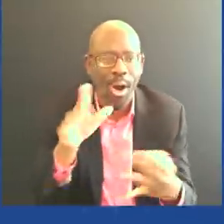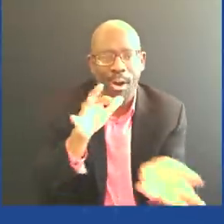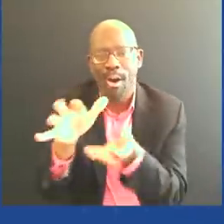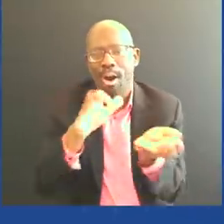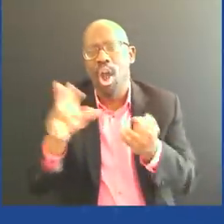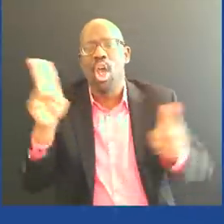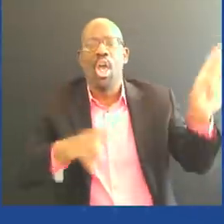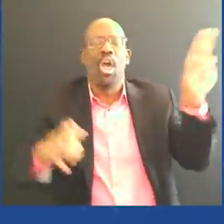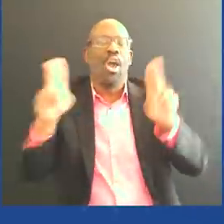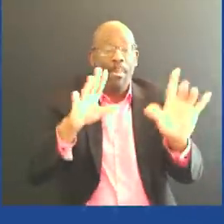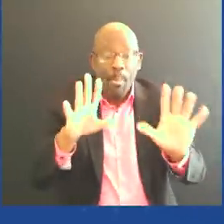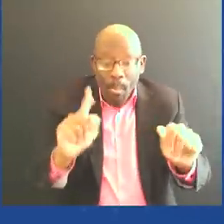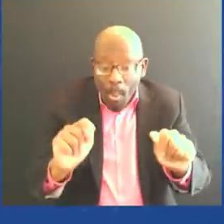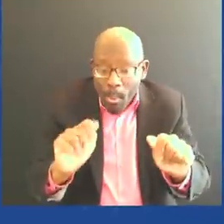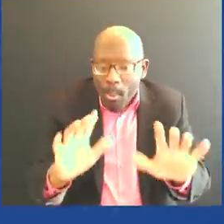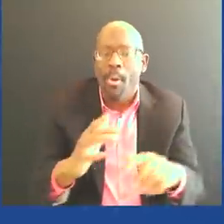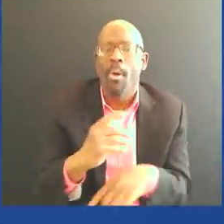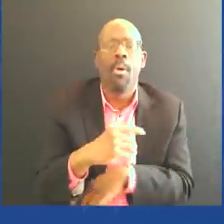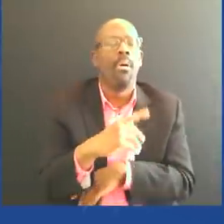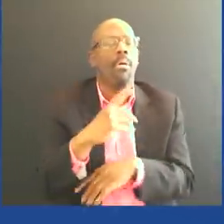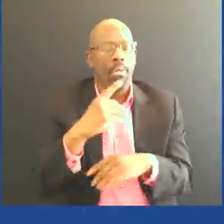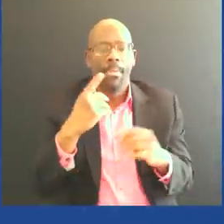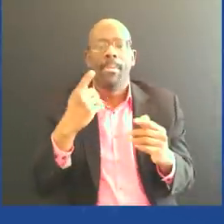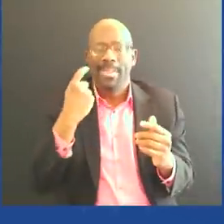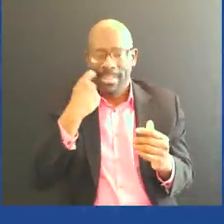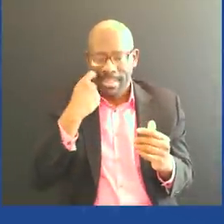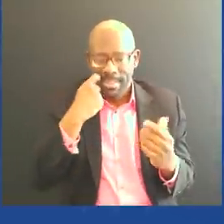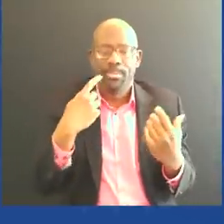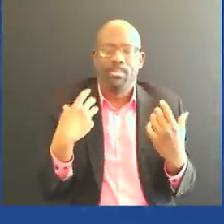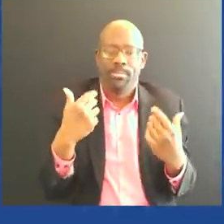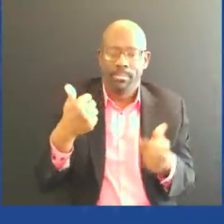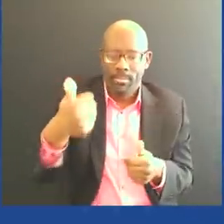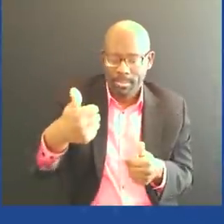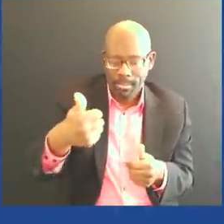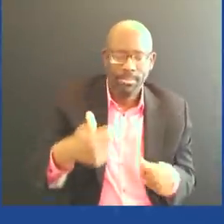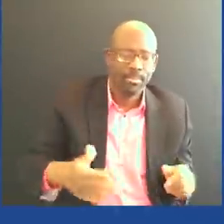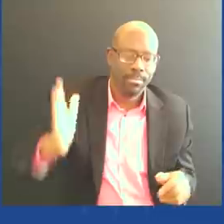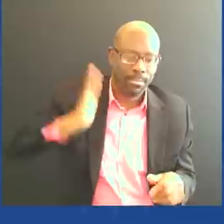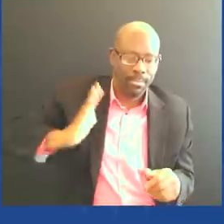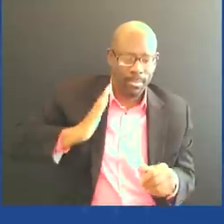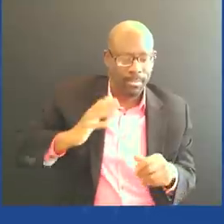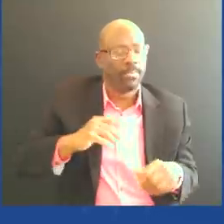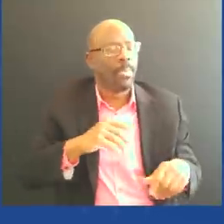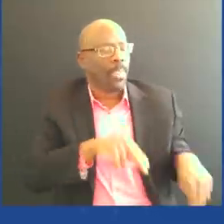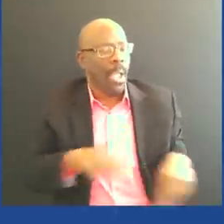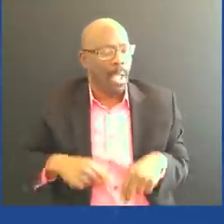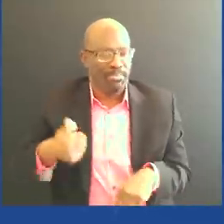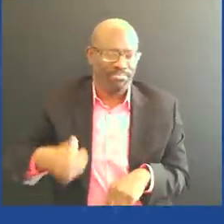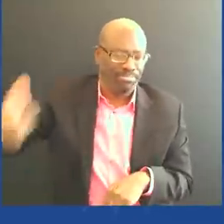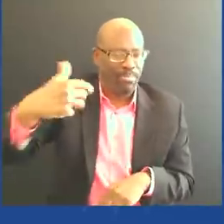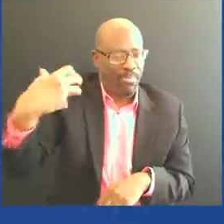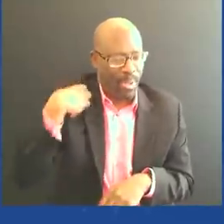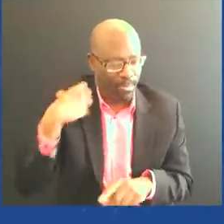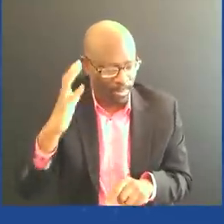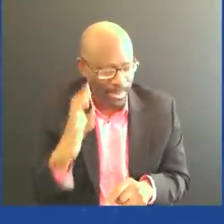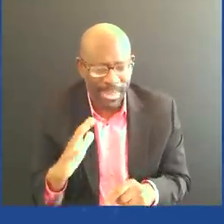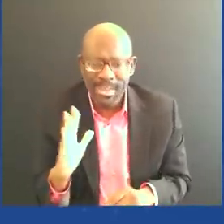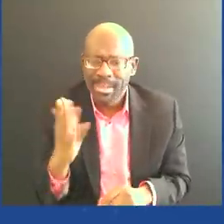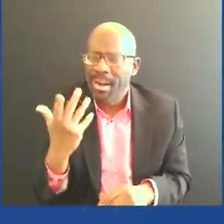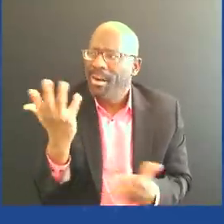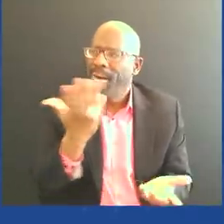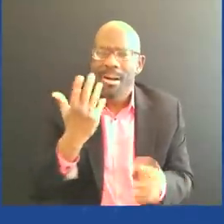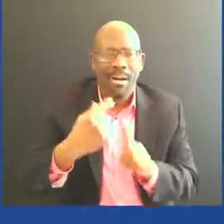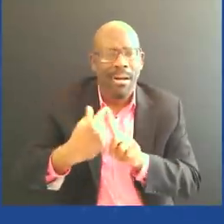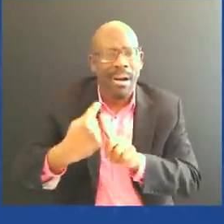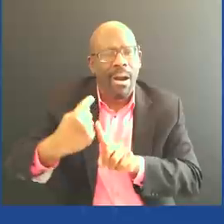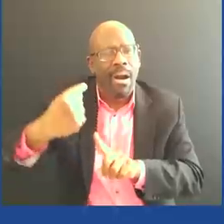captain. It seems like a lifetime ago that I joined First Lady Biden, Senator Carper in Newport